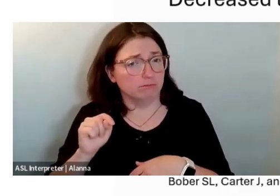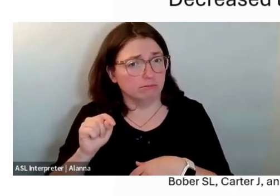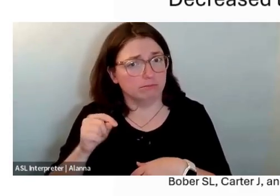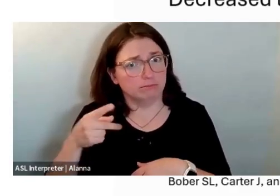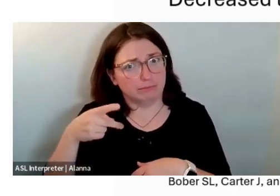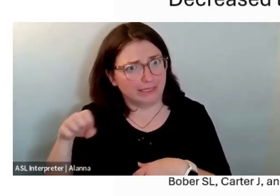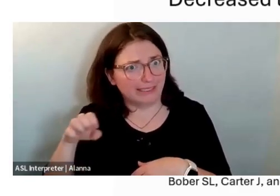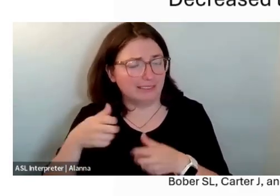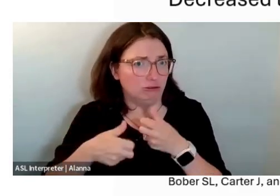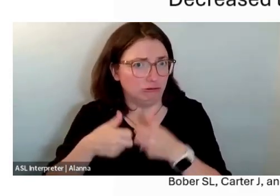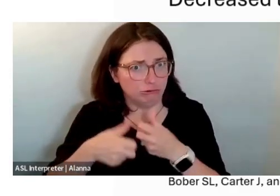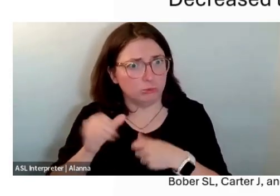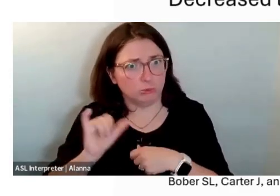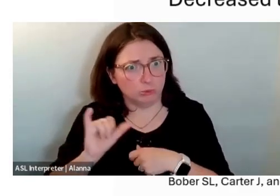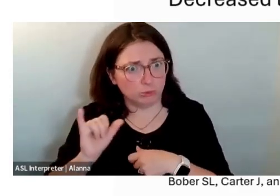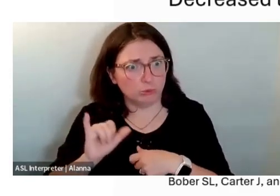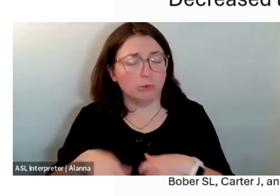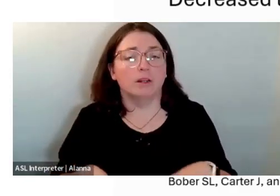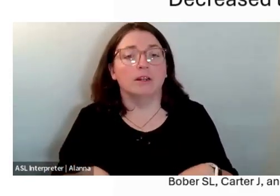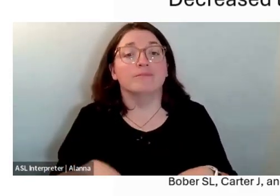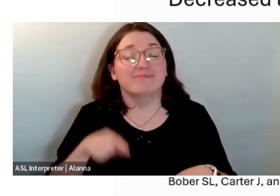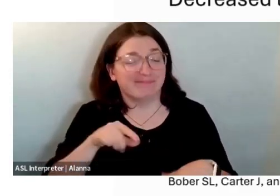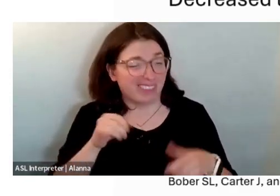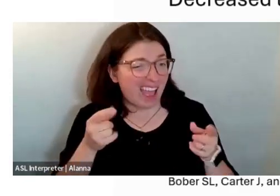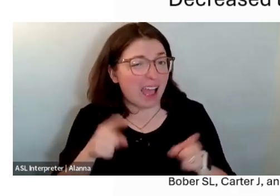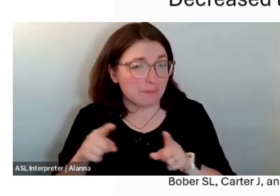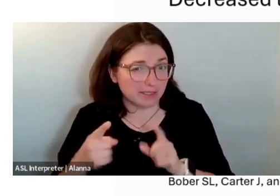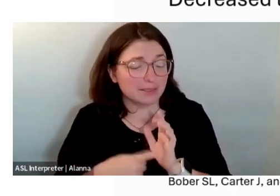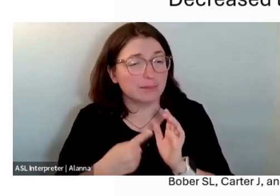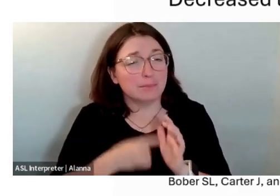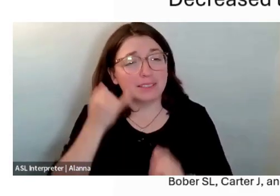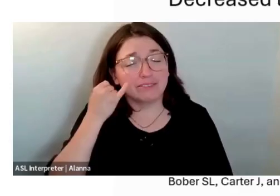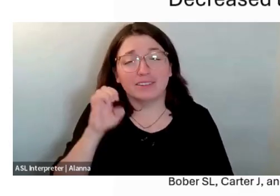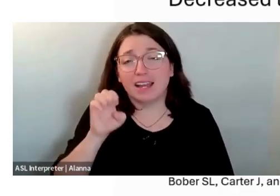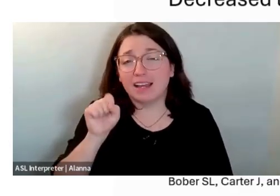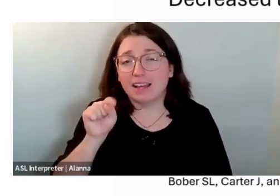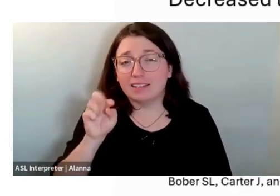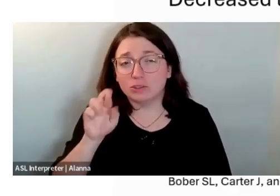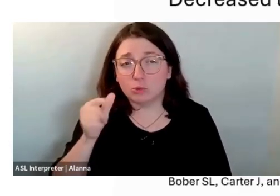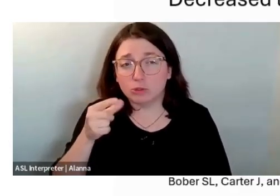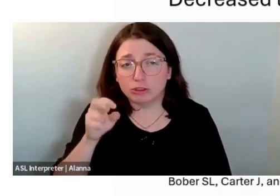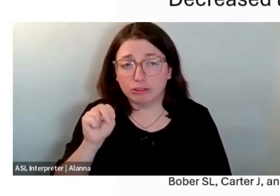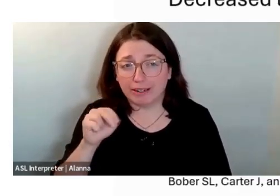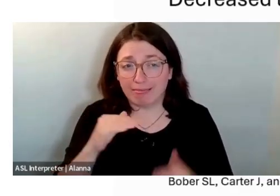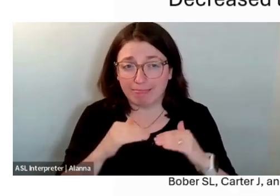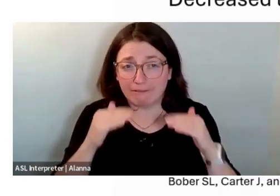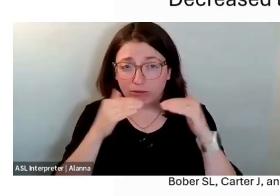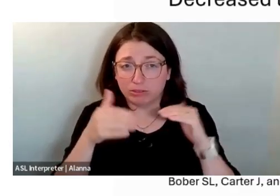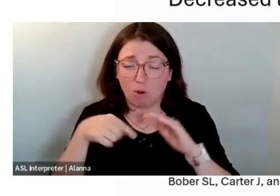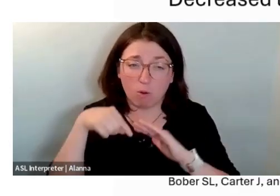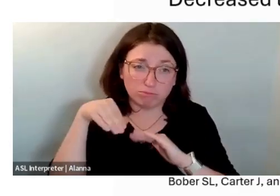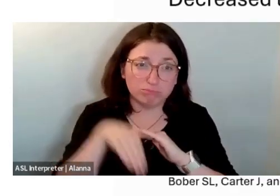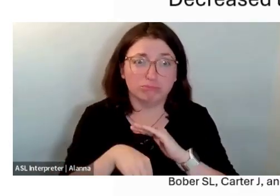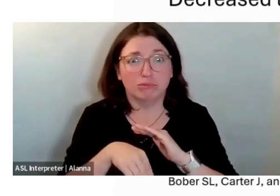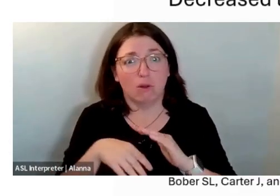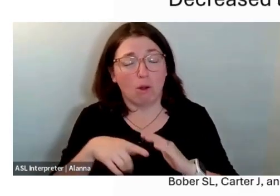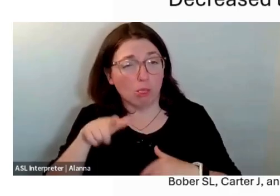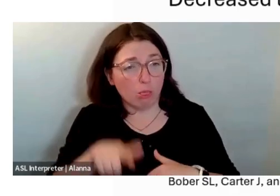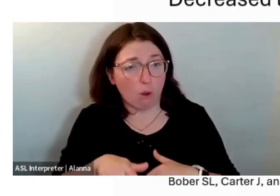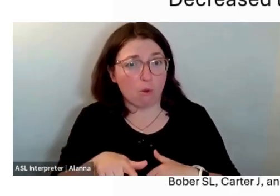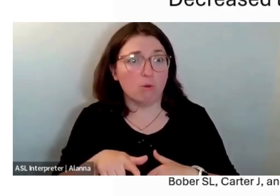when estrogen levels are low. The vulvar and vaginal tissues can become thinner,